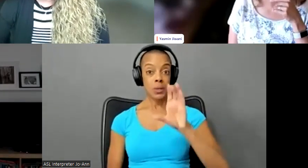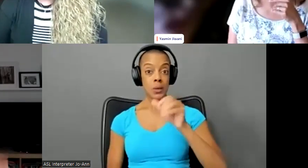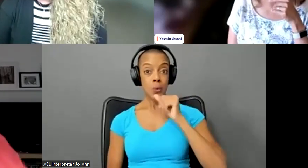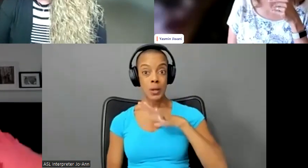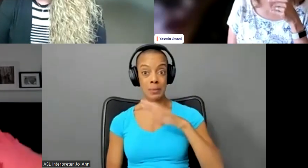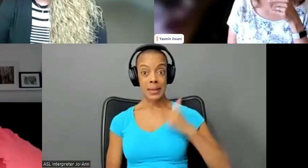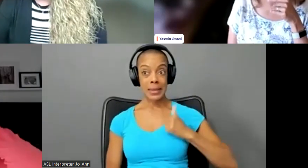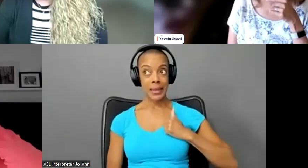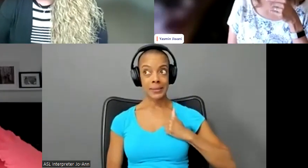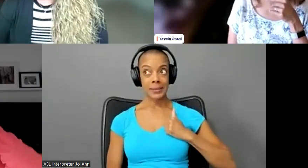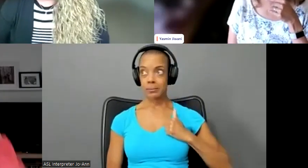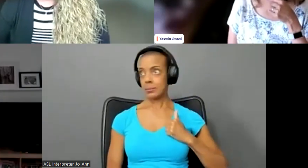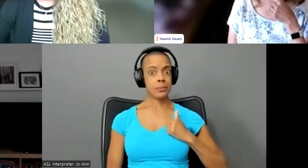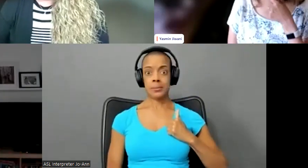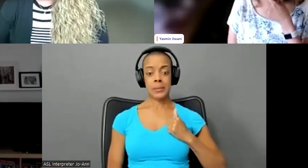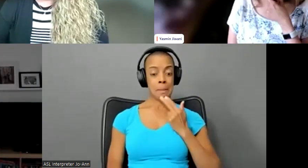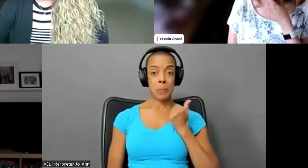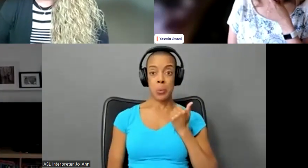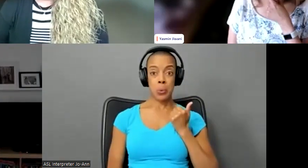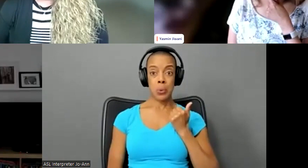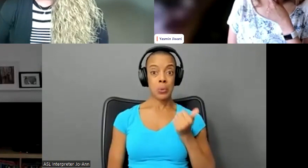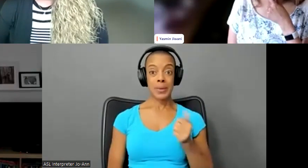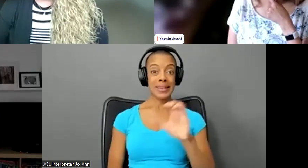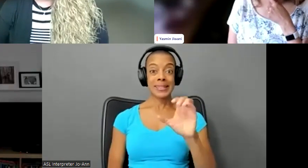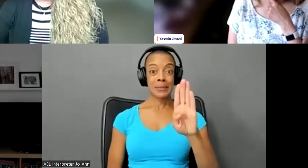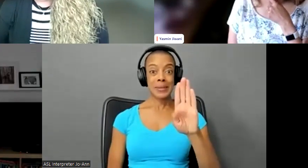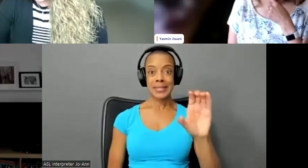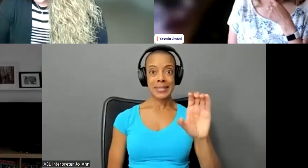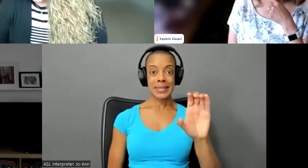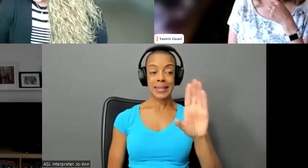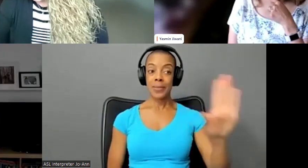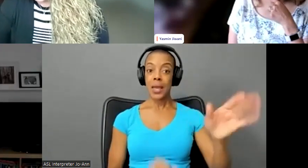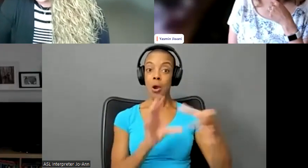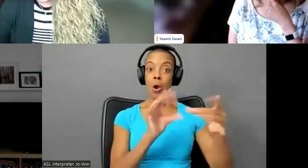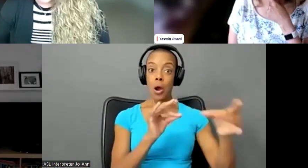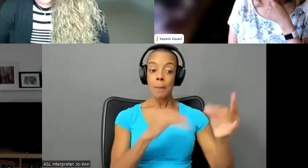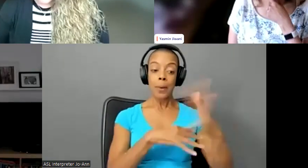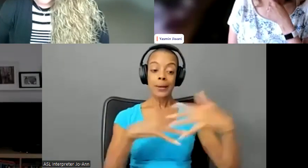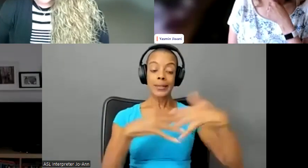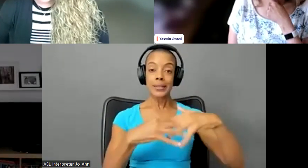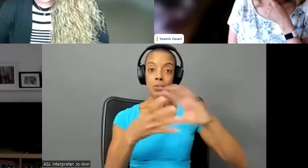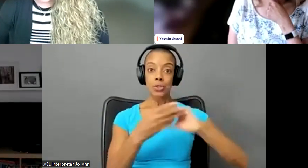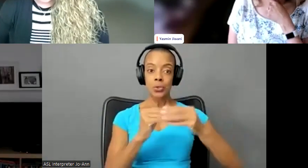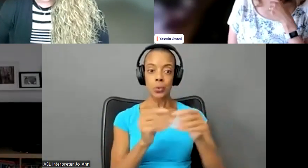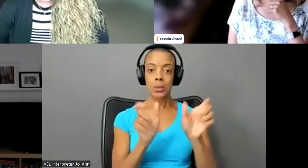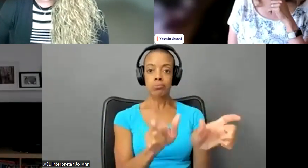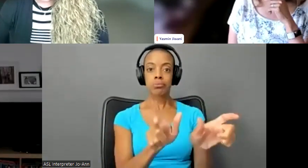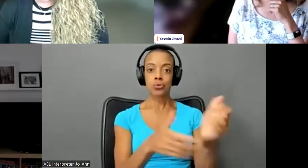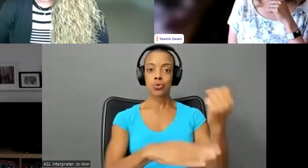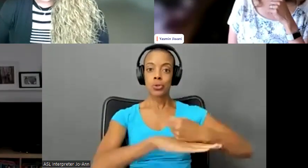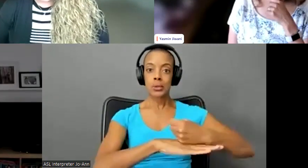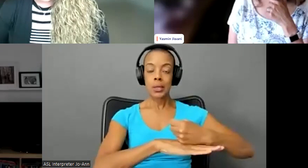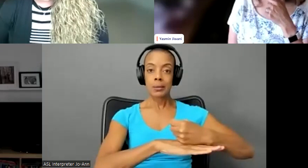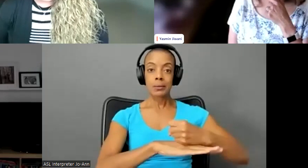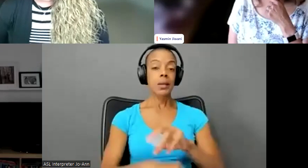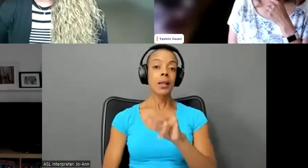know, CBC has turned off all their commenting on Indigenous news stories. Mary Simon had to shut down her, you know, comments.